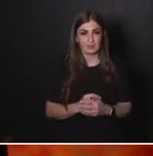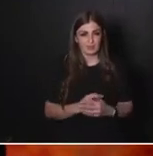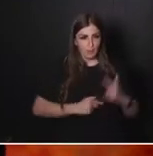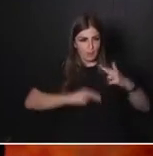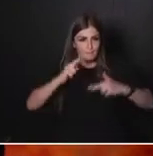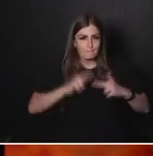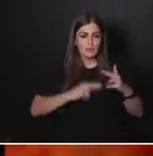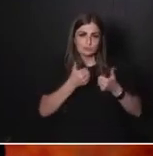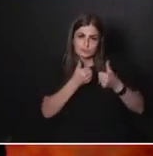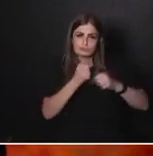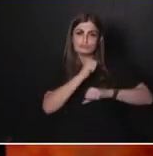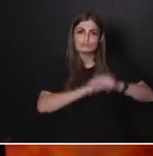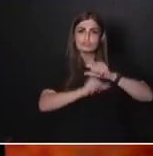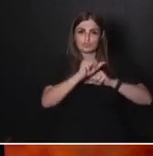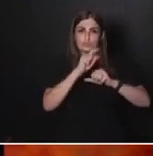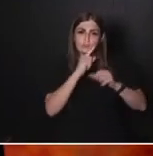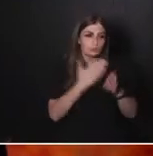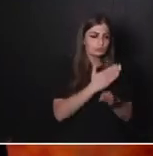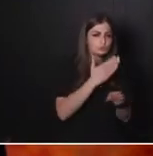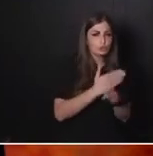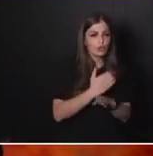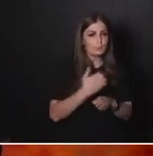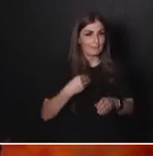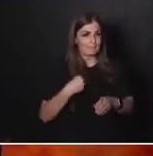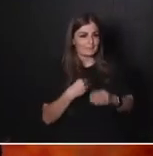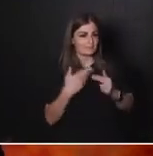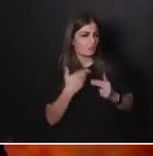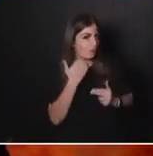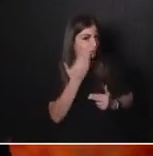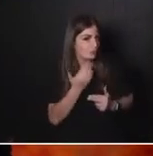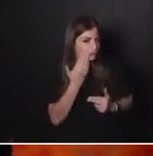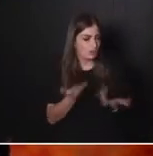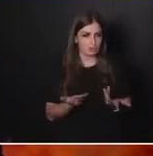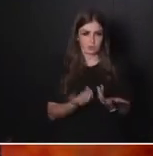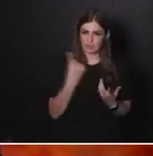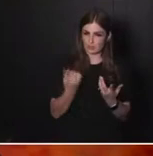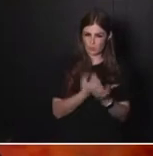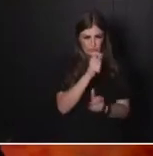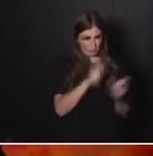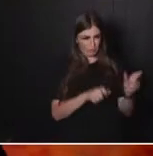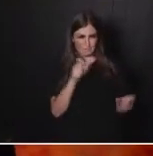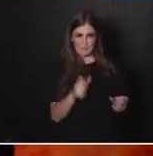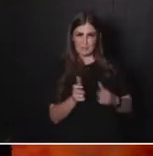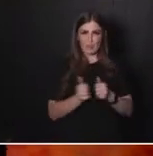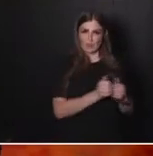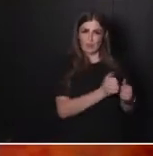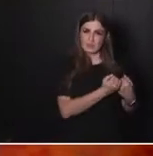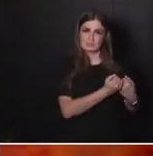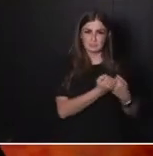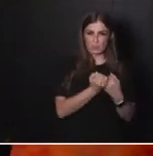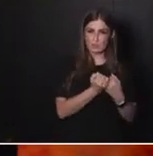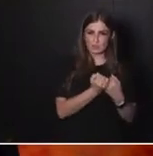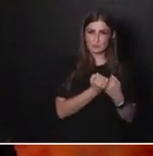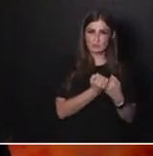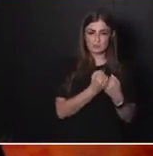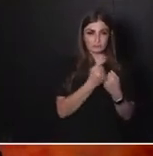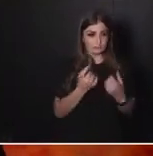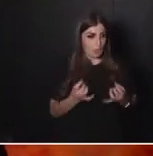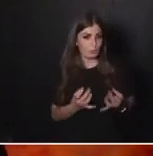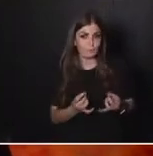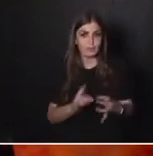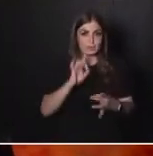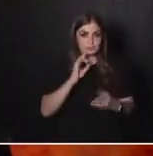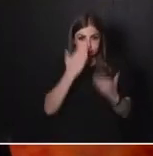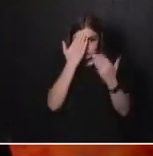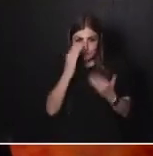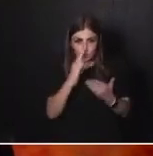building the renewable jobs and businesses of the future, and who's on the people's side in preparing for an uncertain